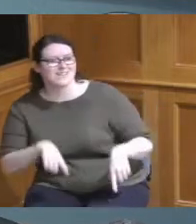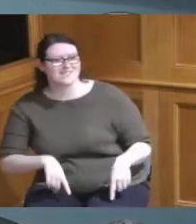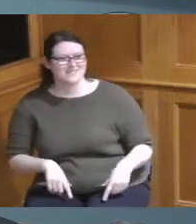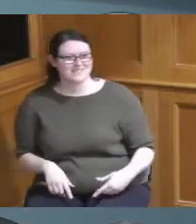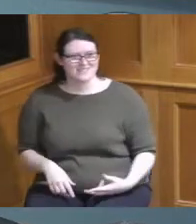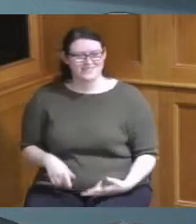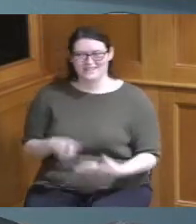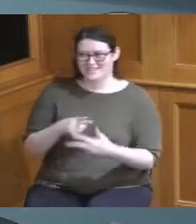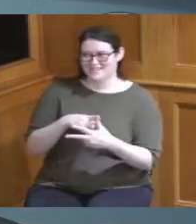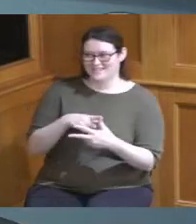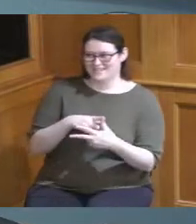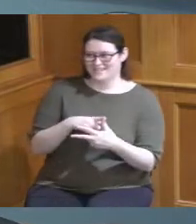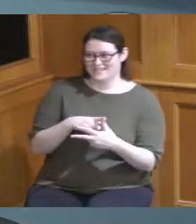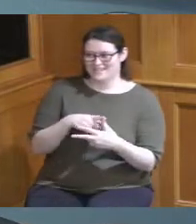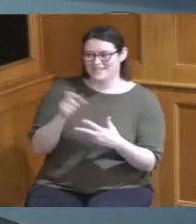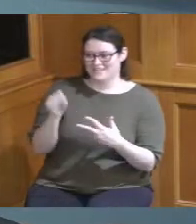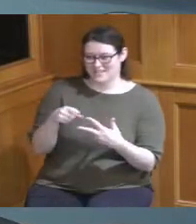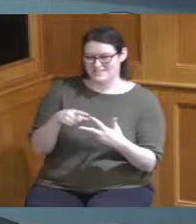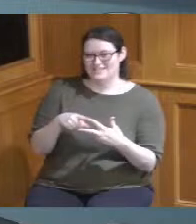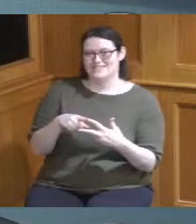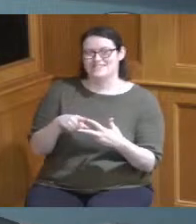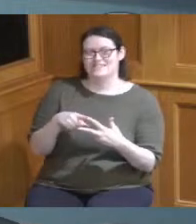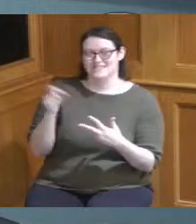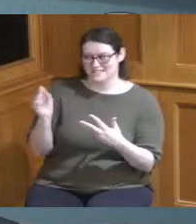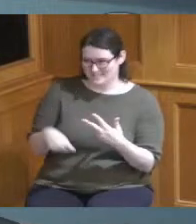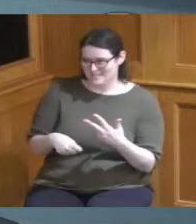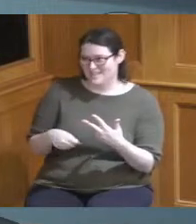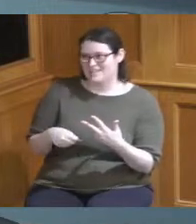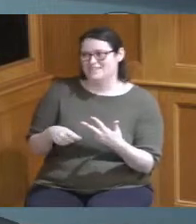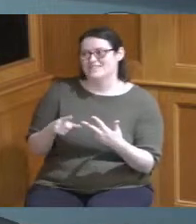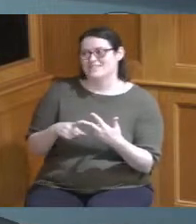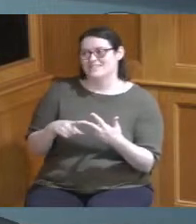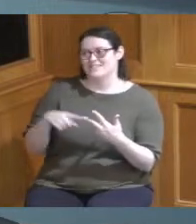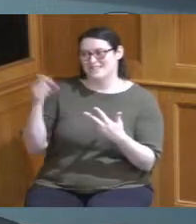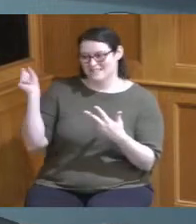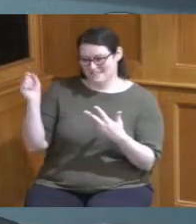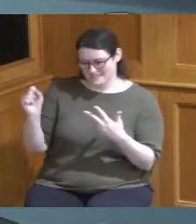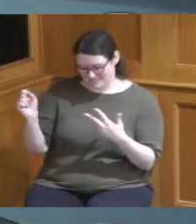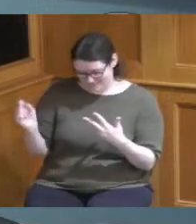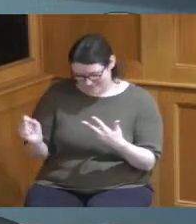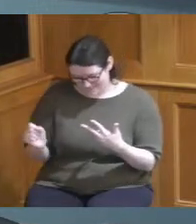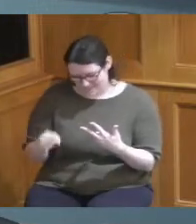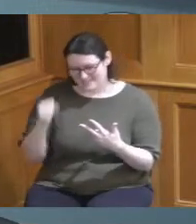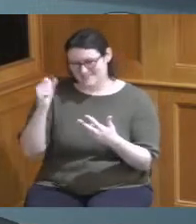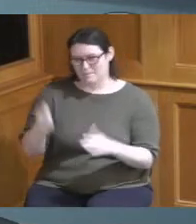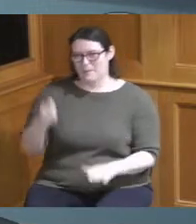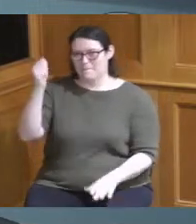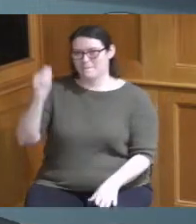Commissioner Reese? Yes. Commissioner Dreehouse? Yes. Commissioner Summer Dumas?